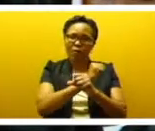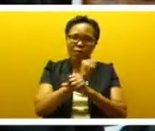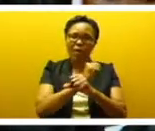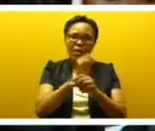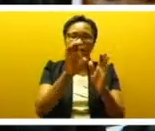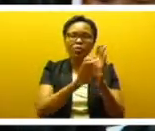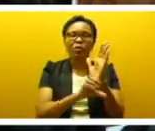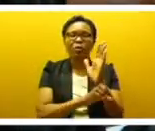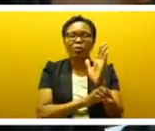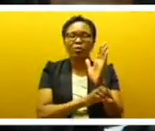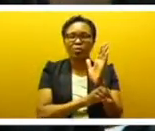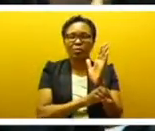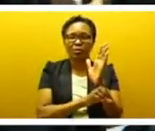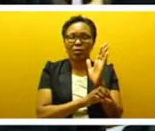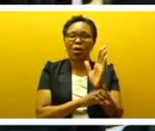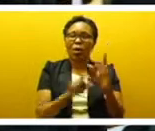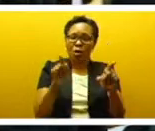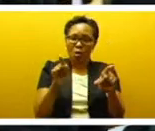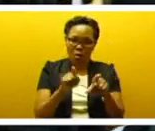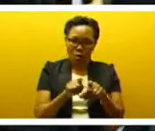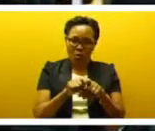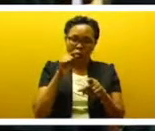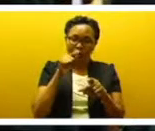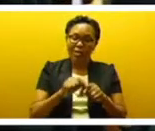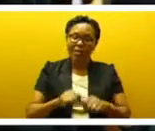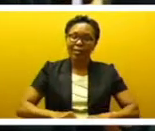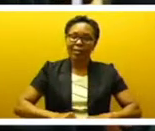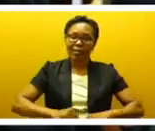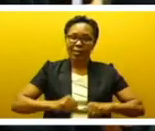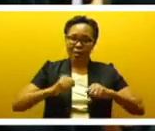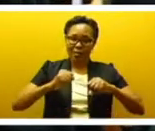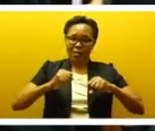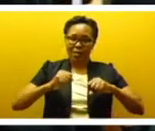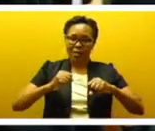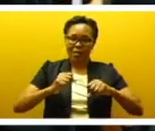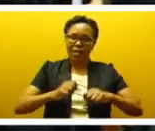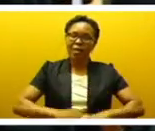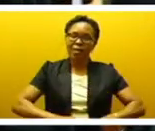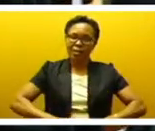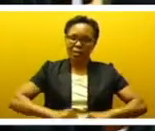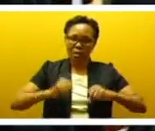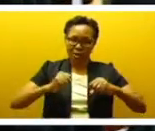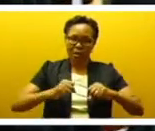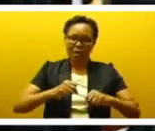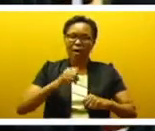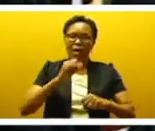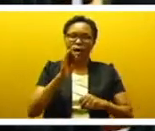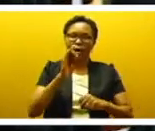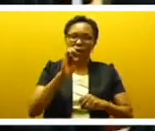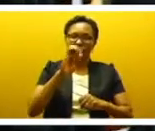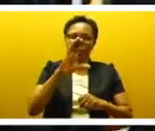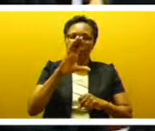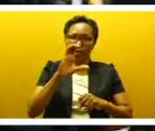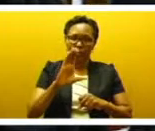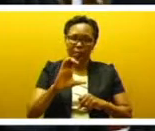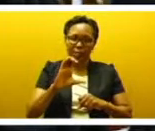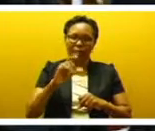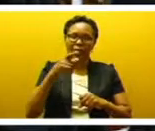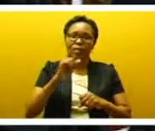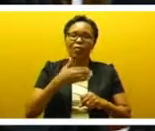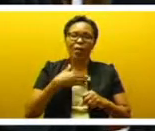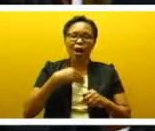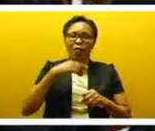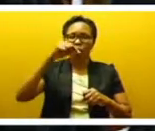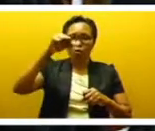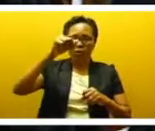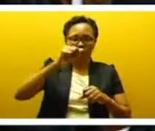3. And the fact that this chairman, the chairman of the Iebc, is a person who has qualifications